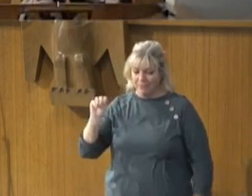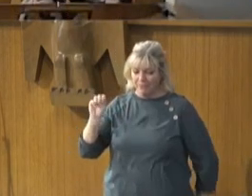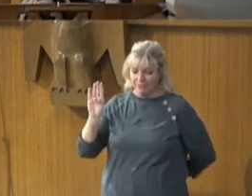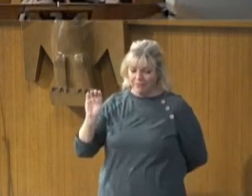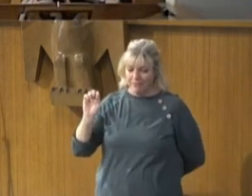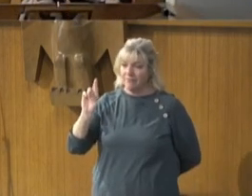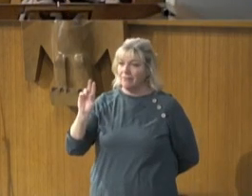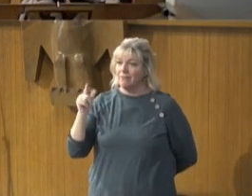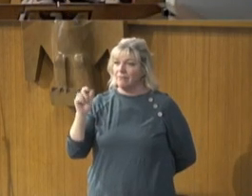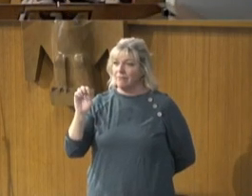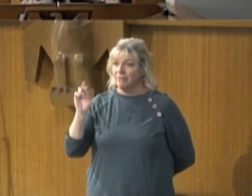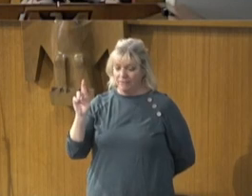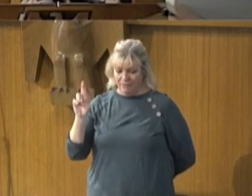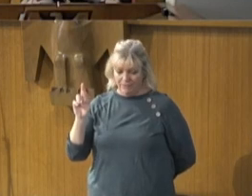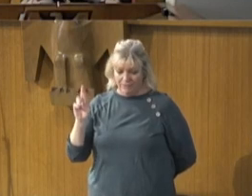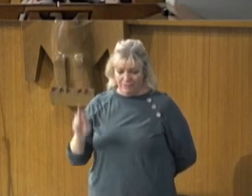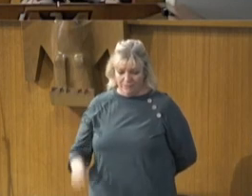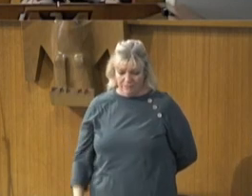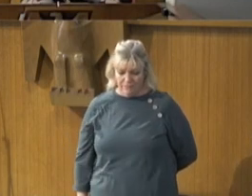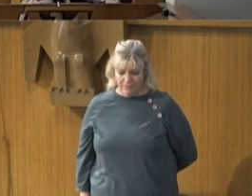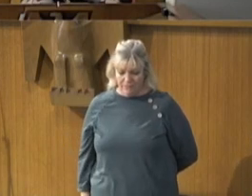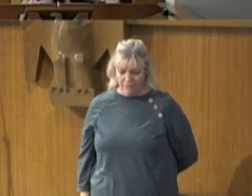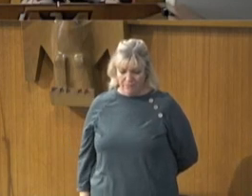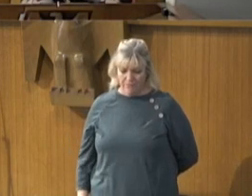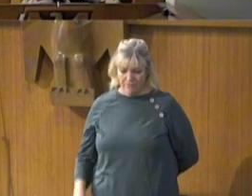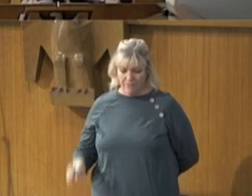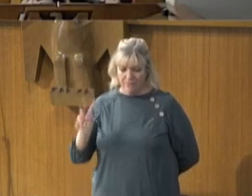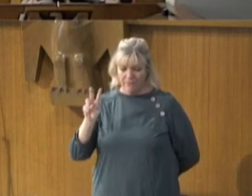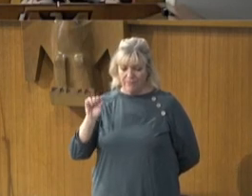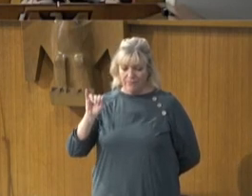William Berger.